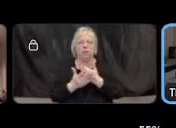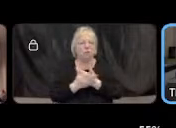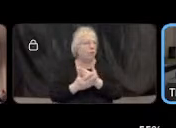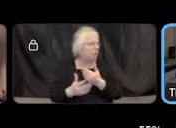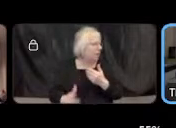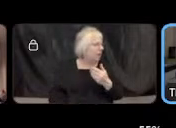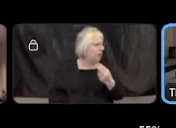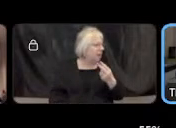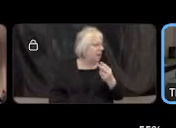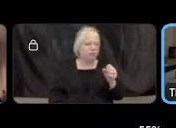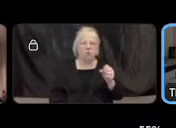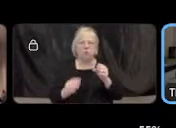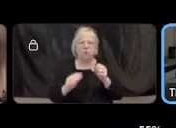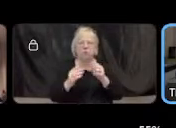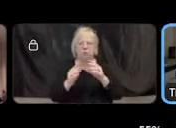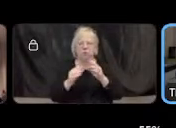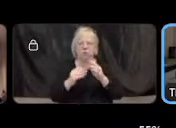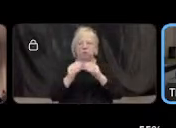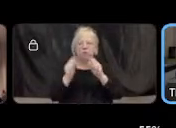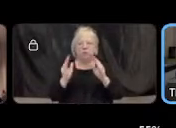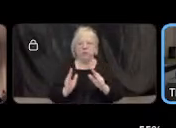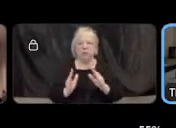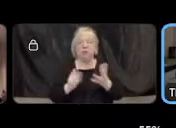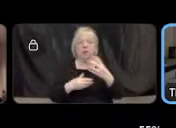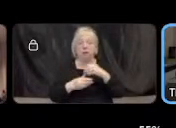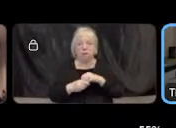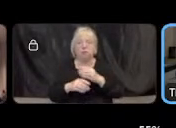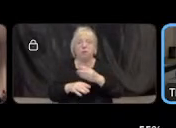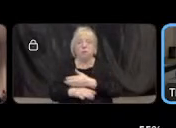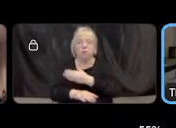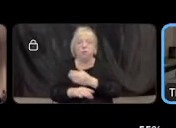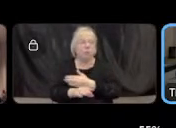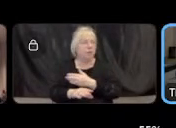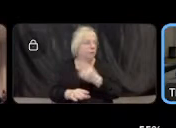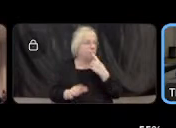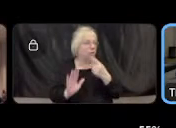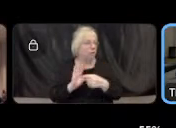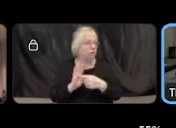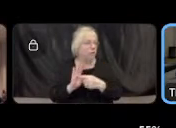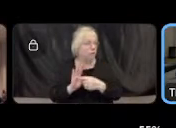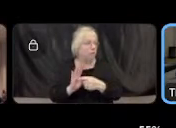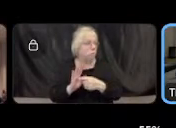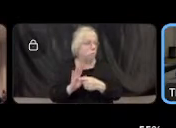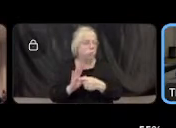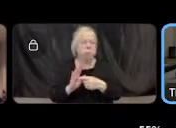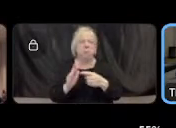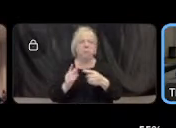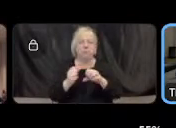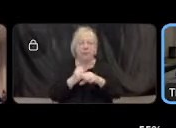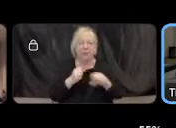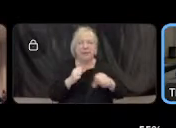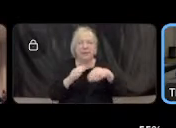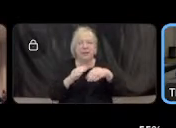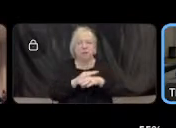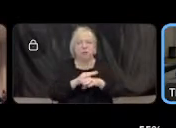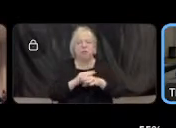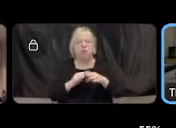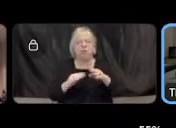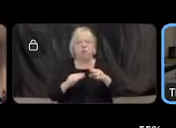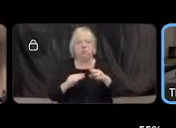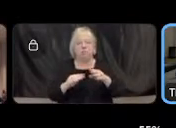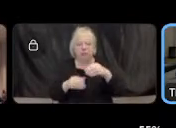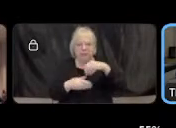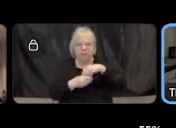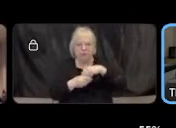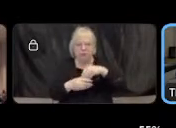facility. The proposal also includes the improvements such as extending an internal access drives and enlargement of parking areas